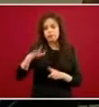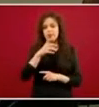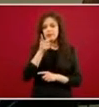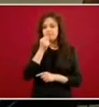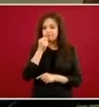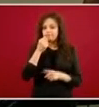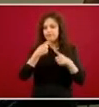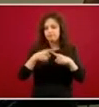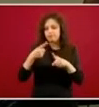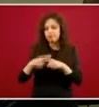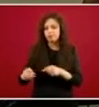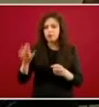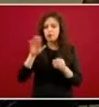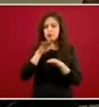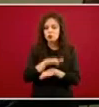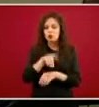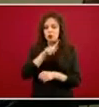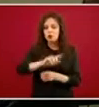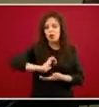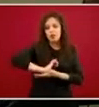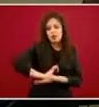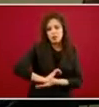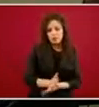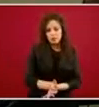sector personnel.